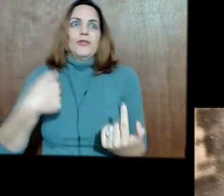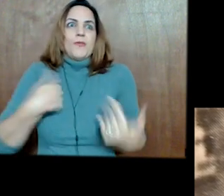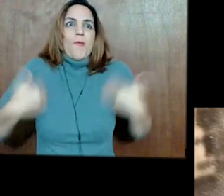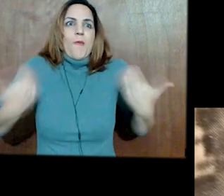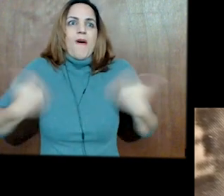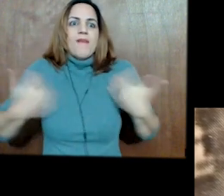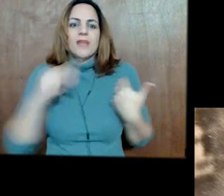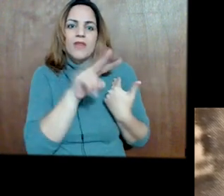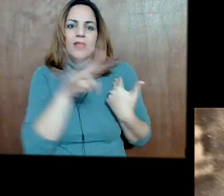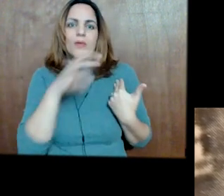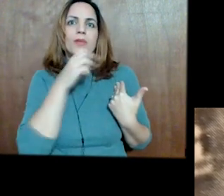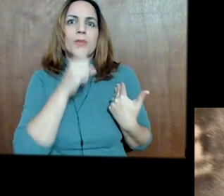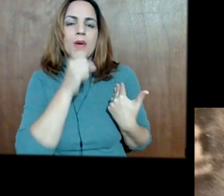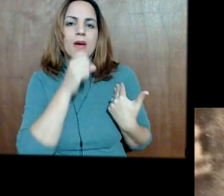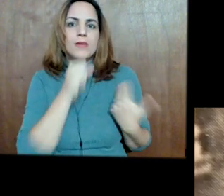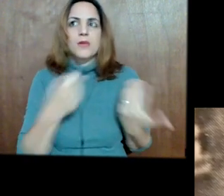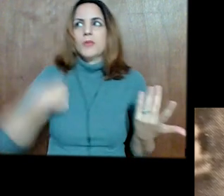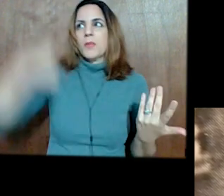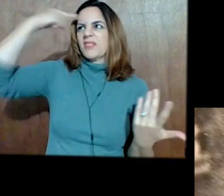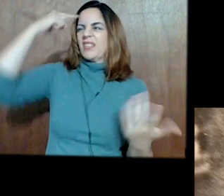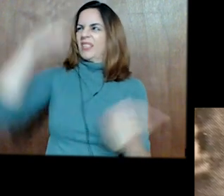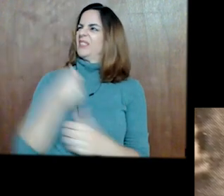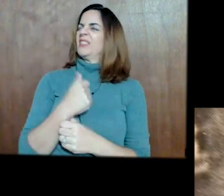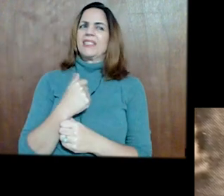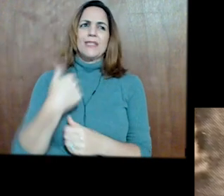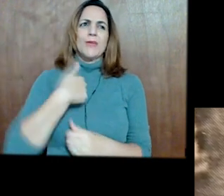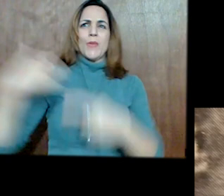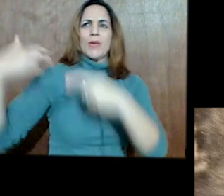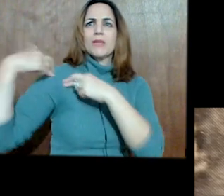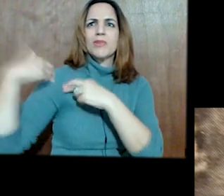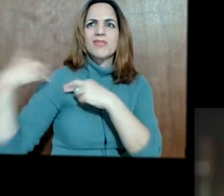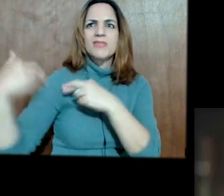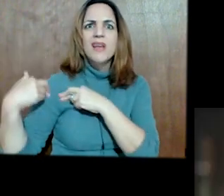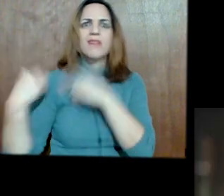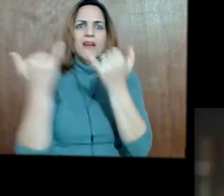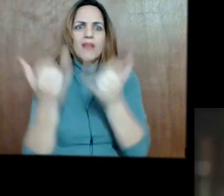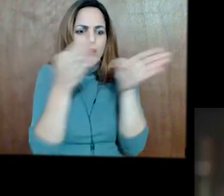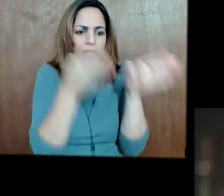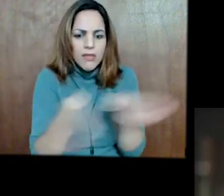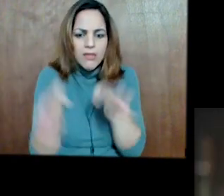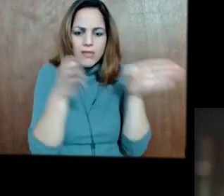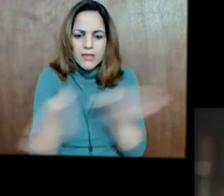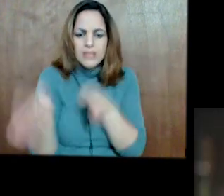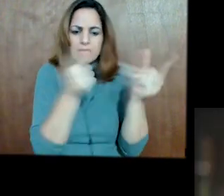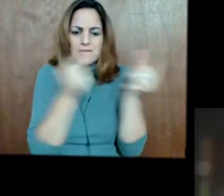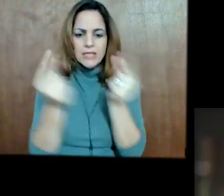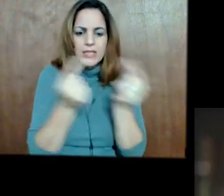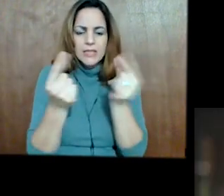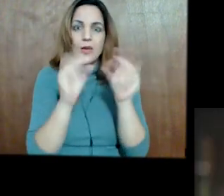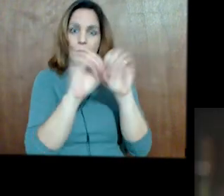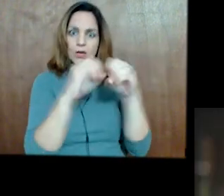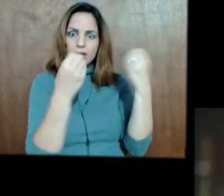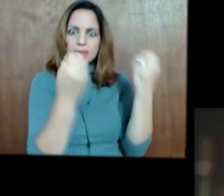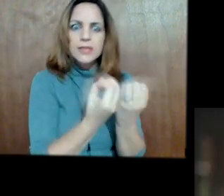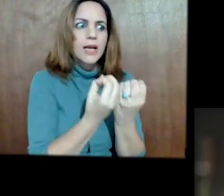I'm given the responsibility of coordinating the organization of the largest action in favor of